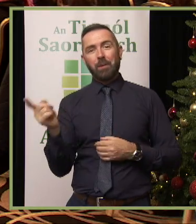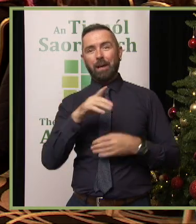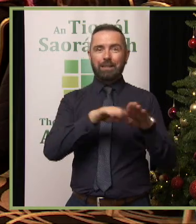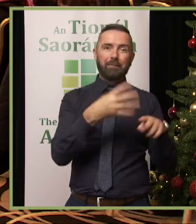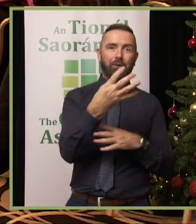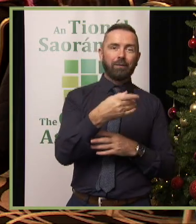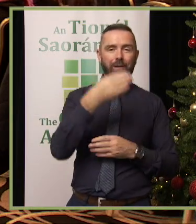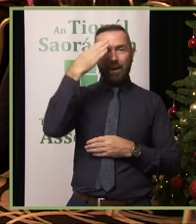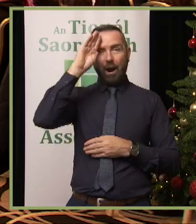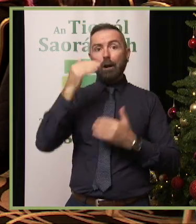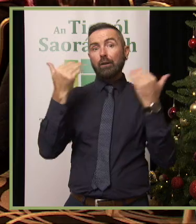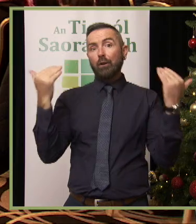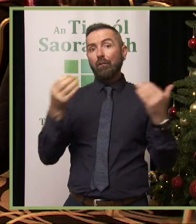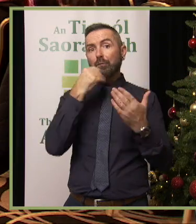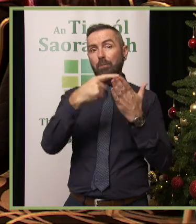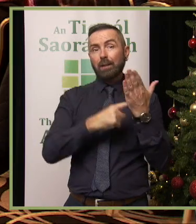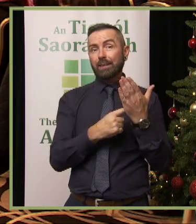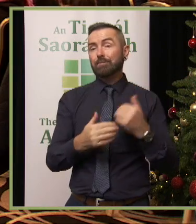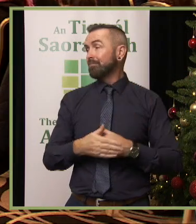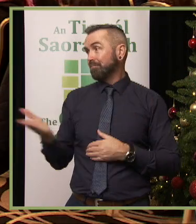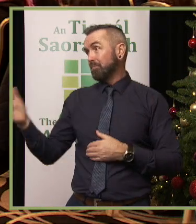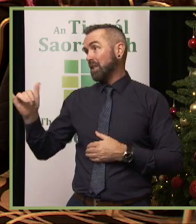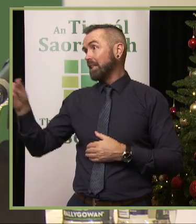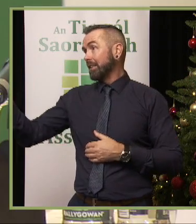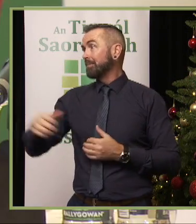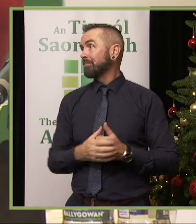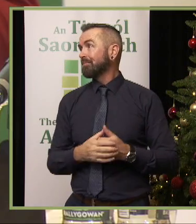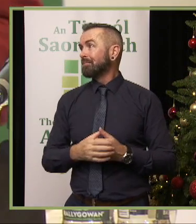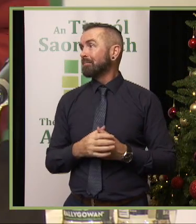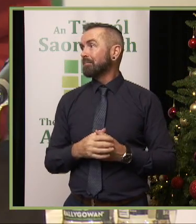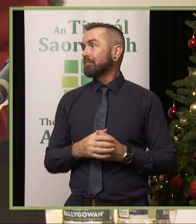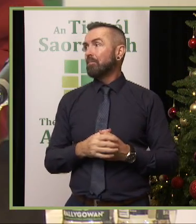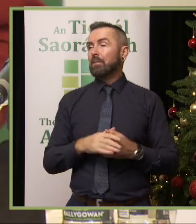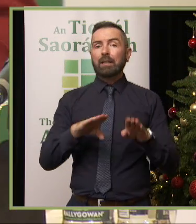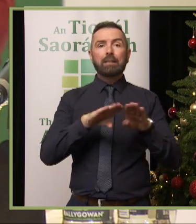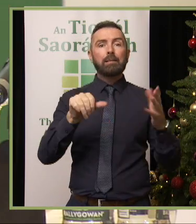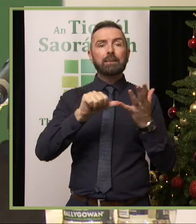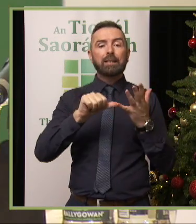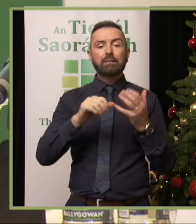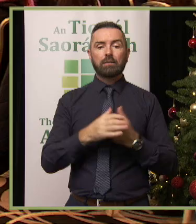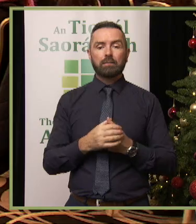say Ireland's current food policy, potentially. Dan, table 6.